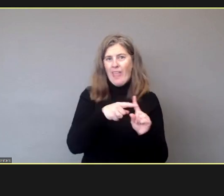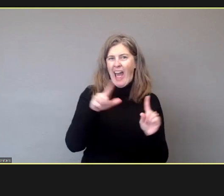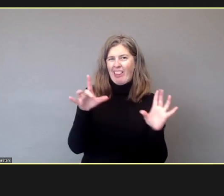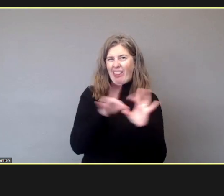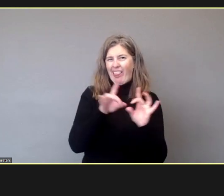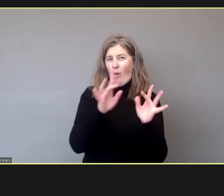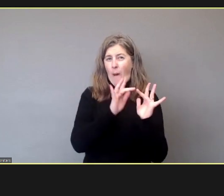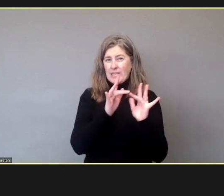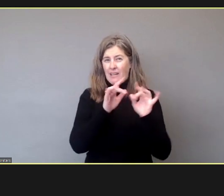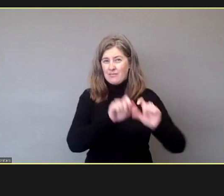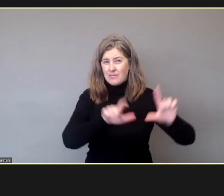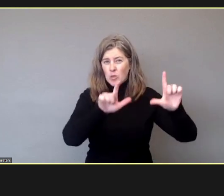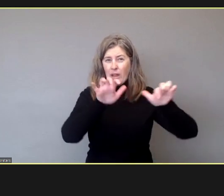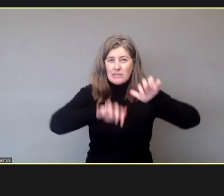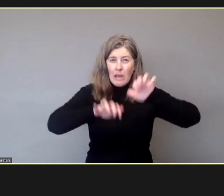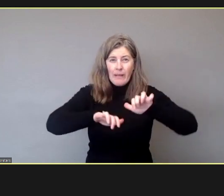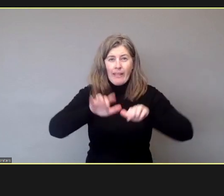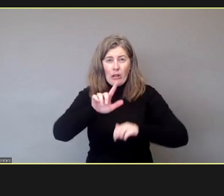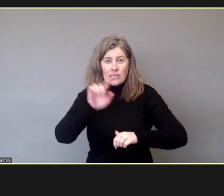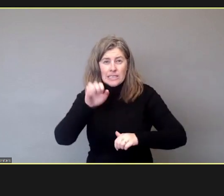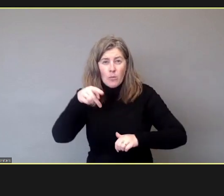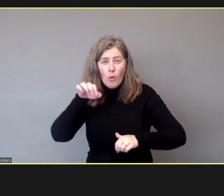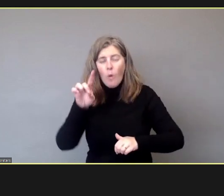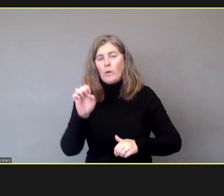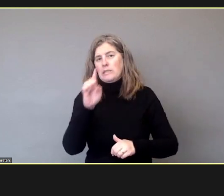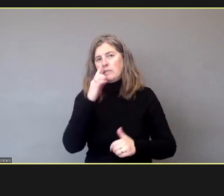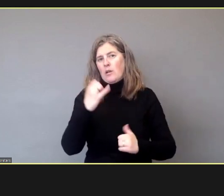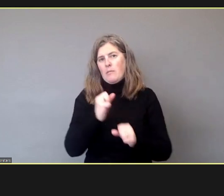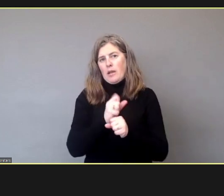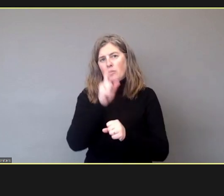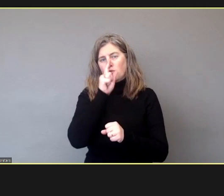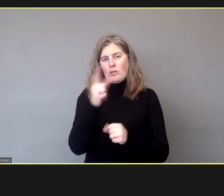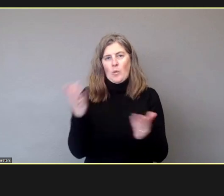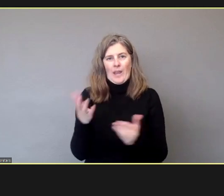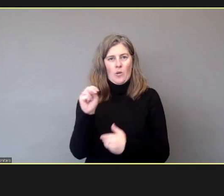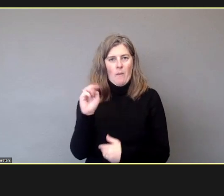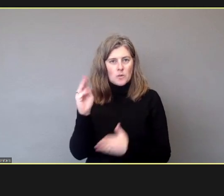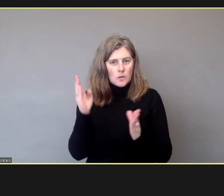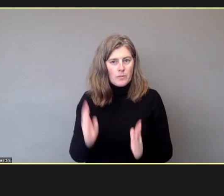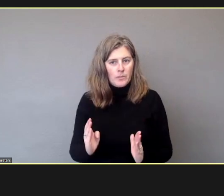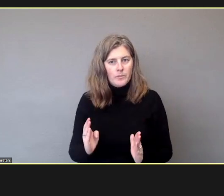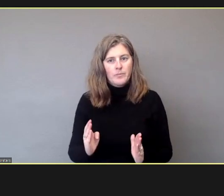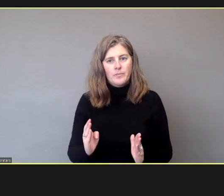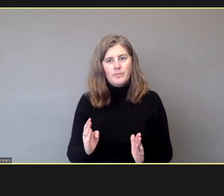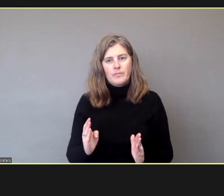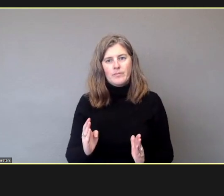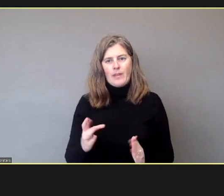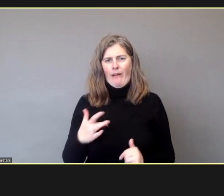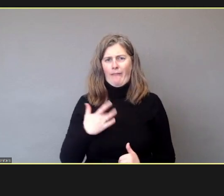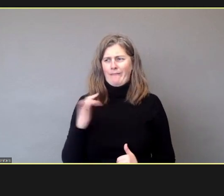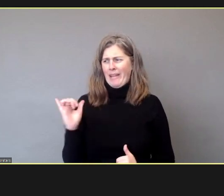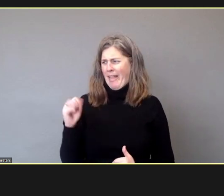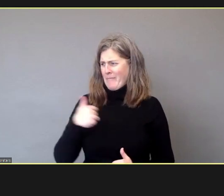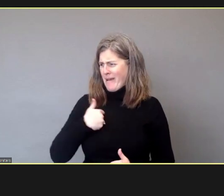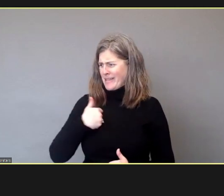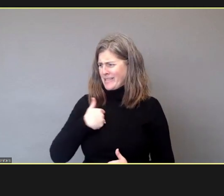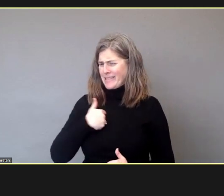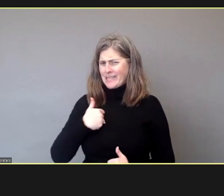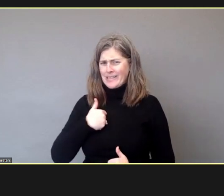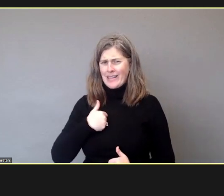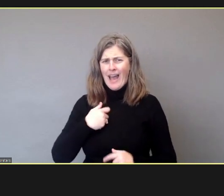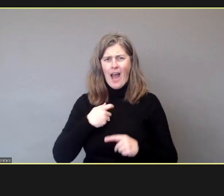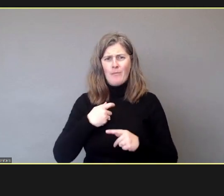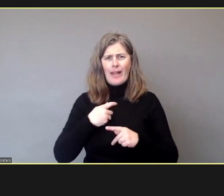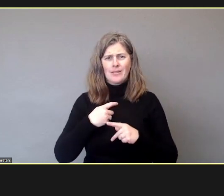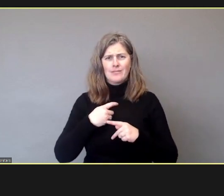can see. And I still would like to make sure that New Mexicans, I feel like we have product